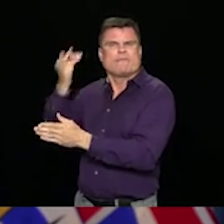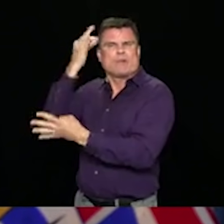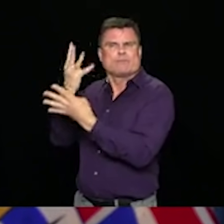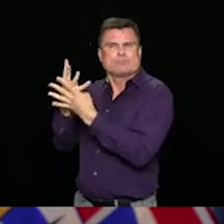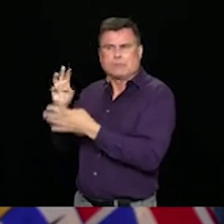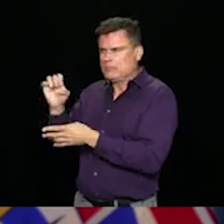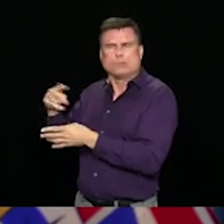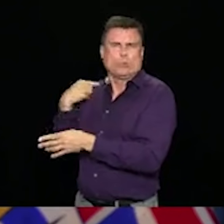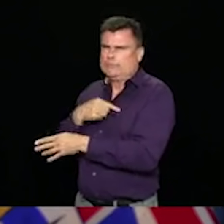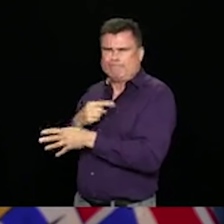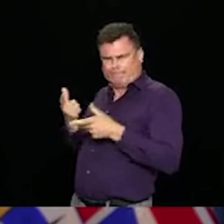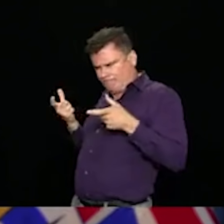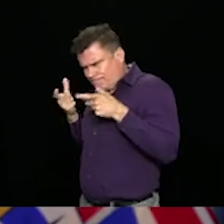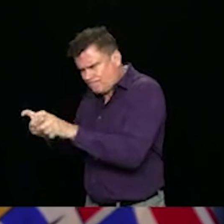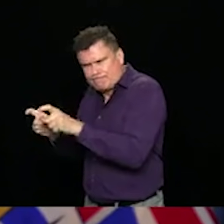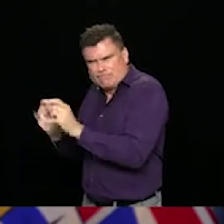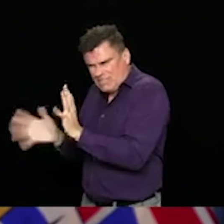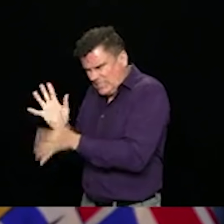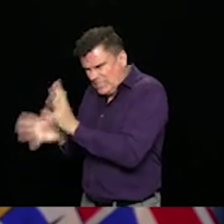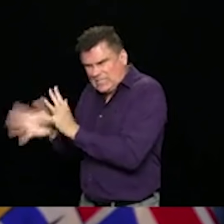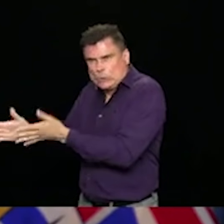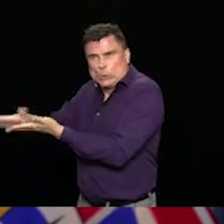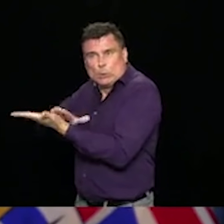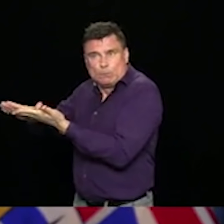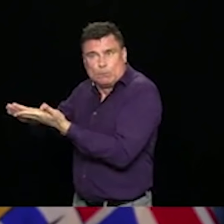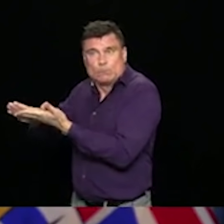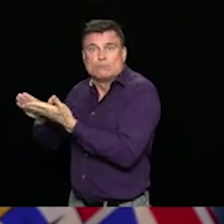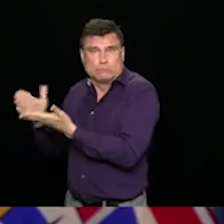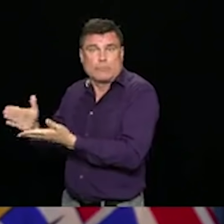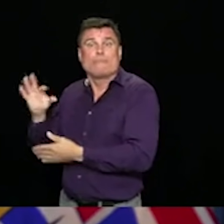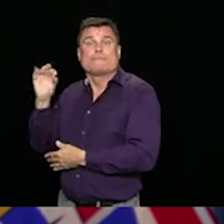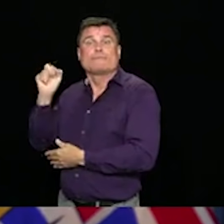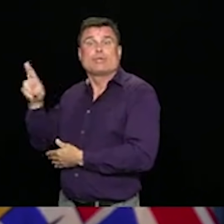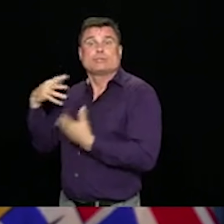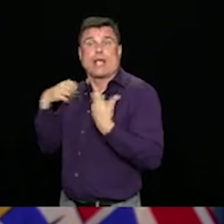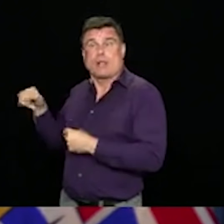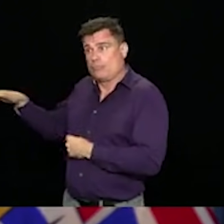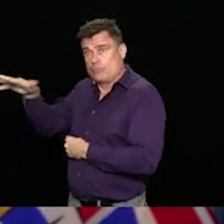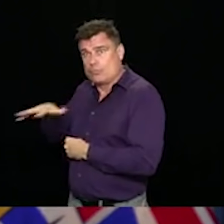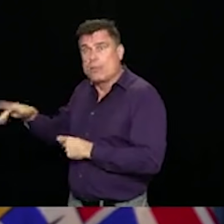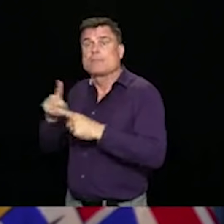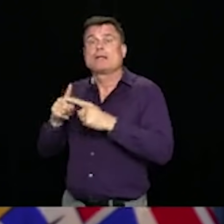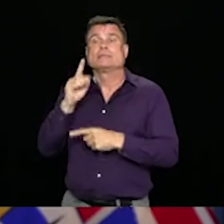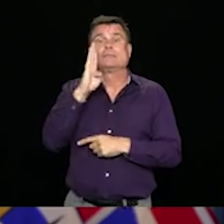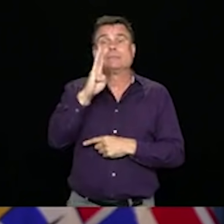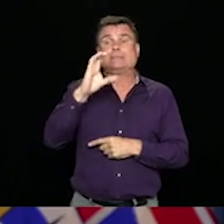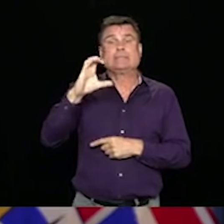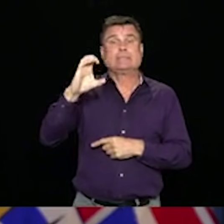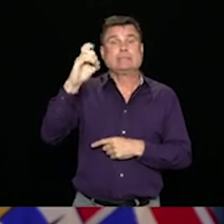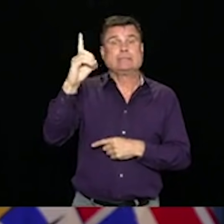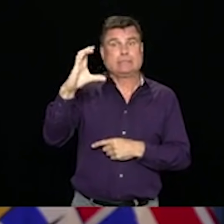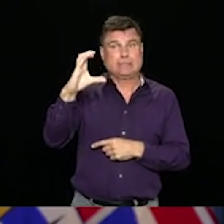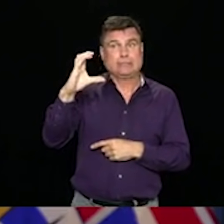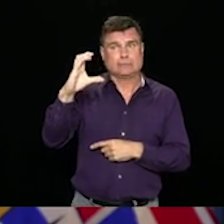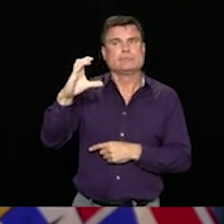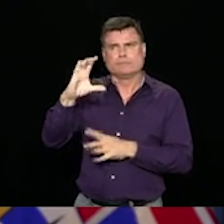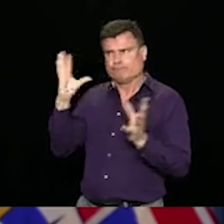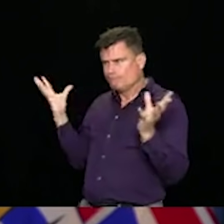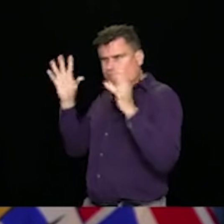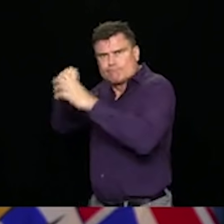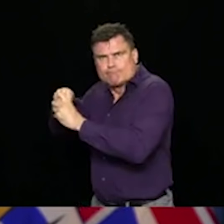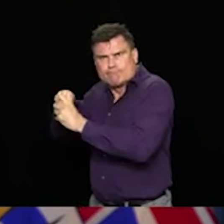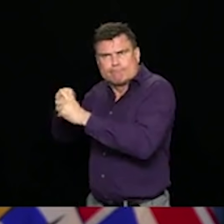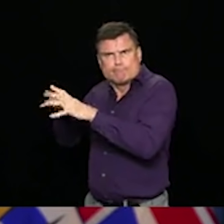commend the teams from Fraser Health in particular, from BC-CDC who supported them, from the Mobile Medical Unit, but